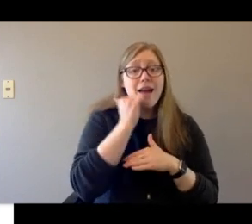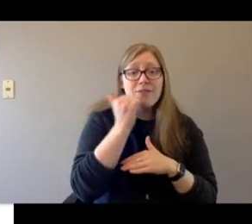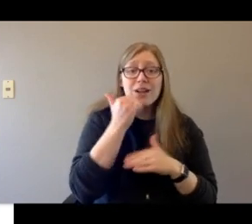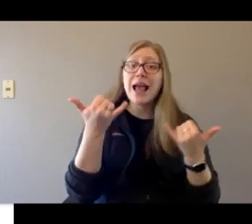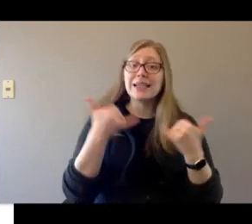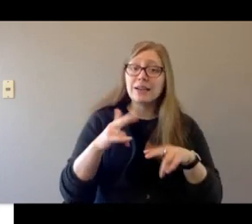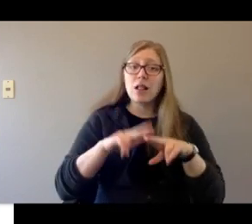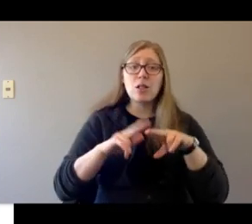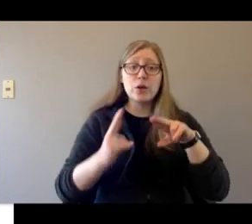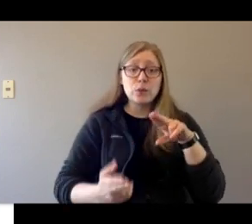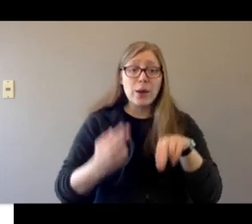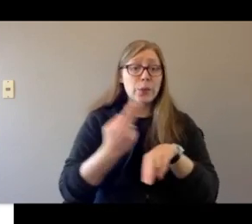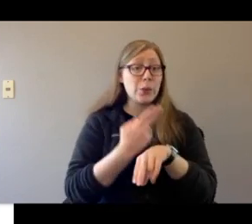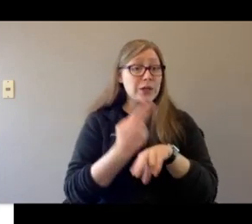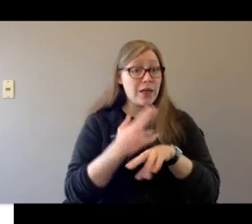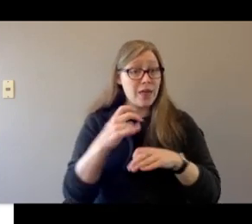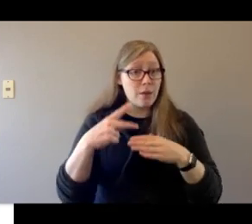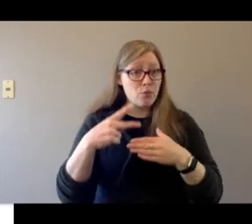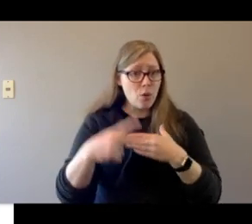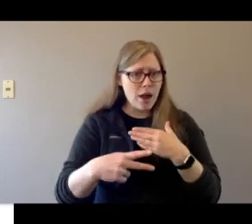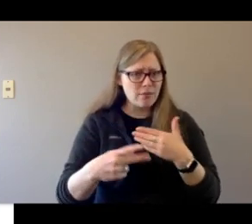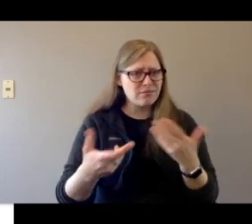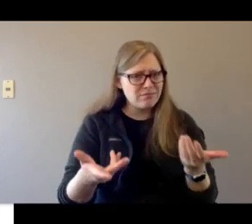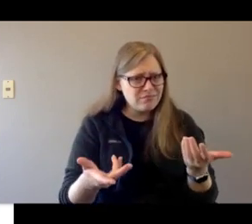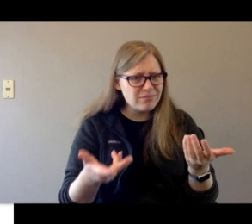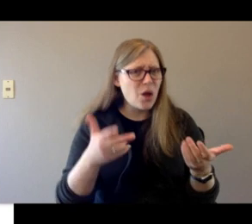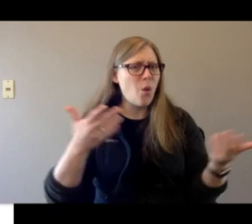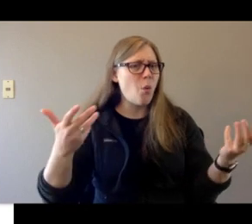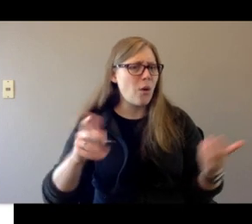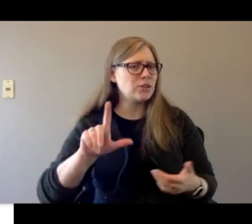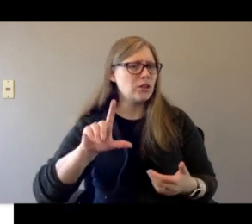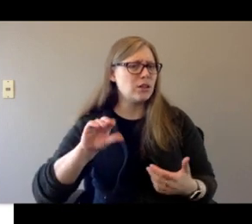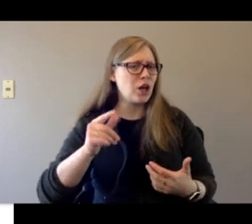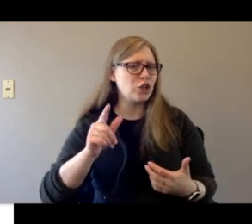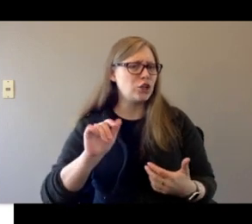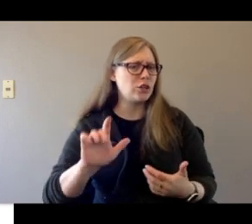program. Now, what is the logical fallacy here?